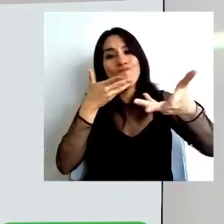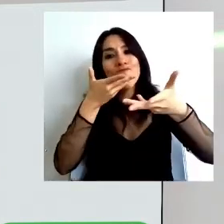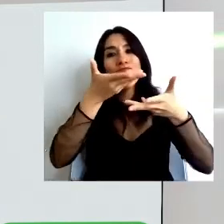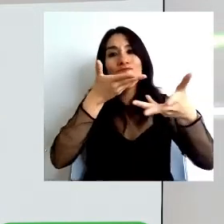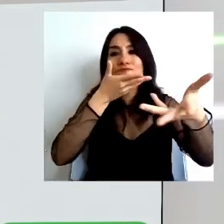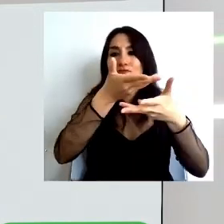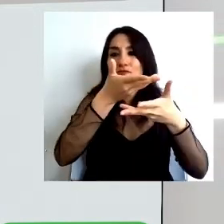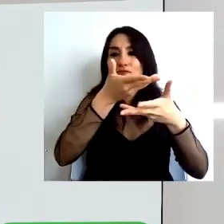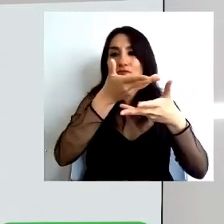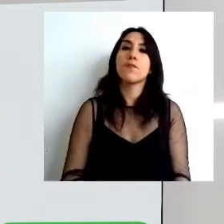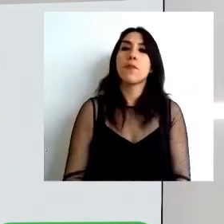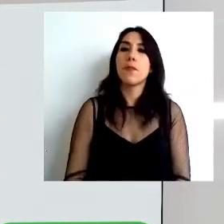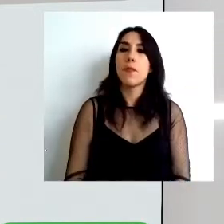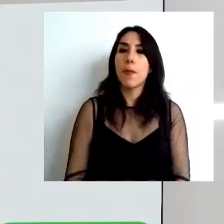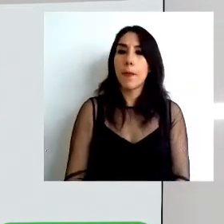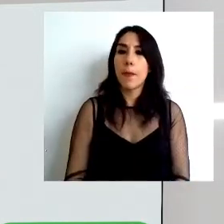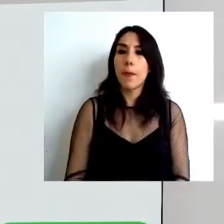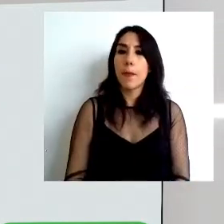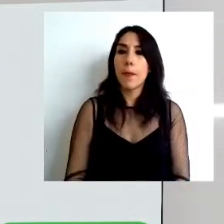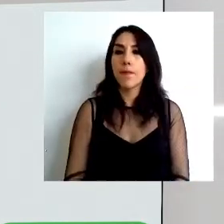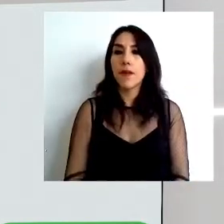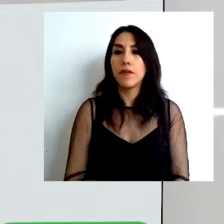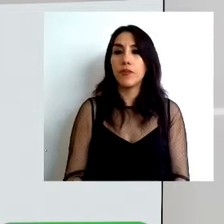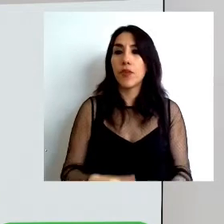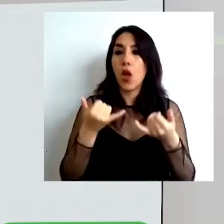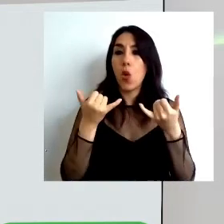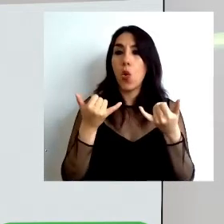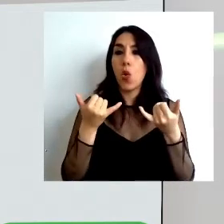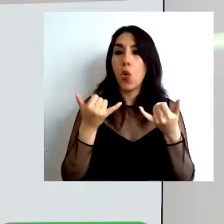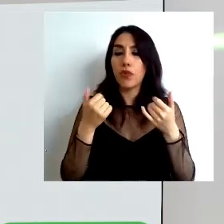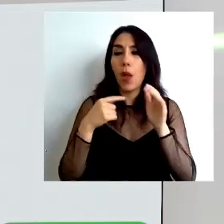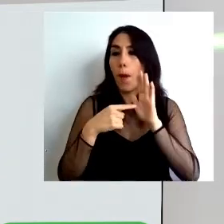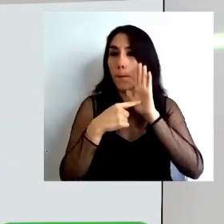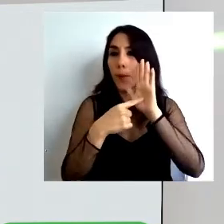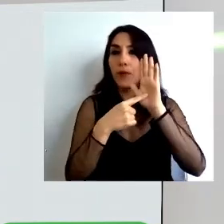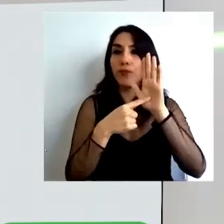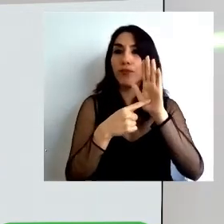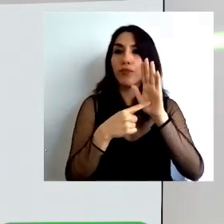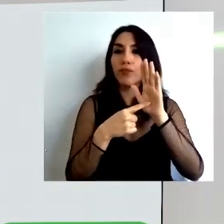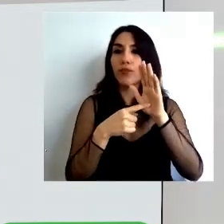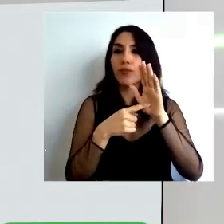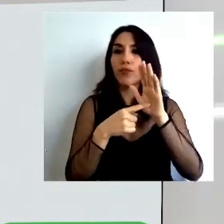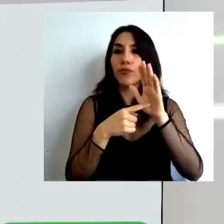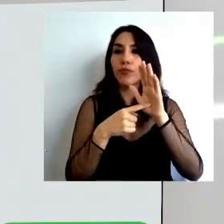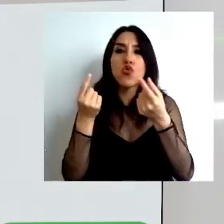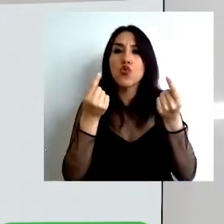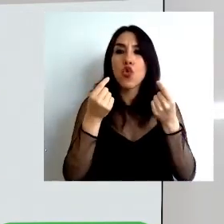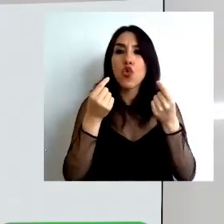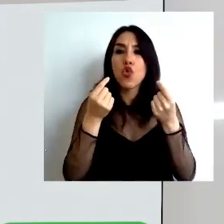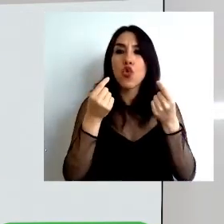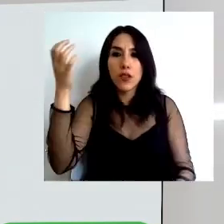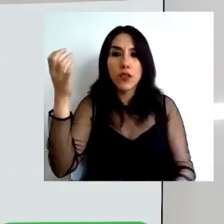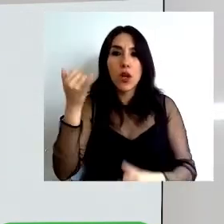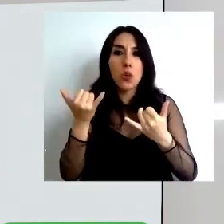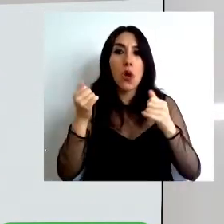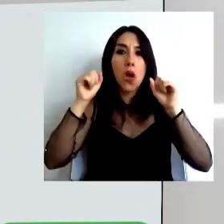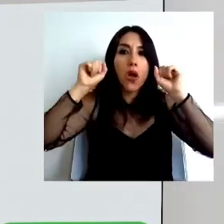government adoption. So how can you ensure that your local municipalities or national government or international